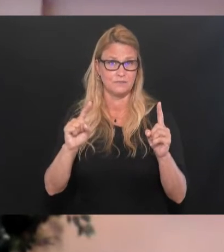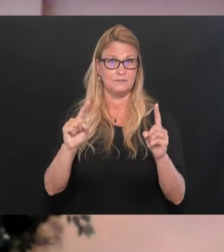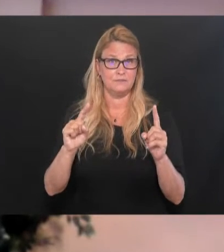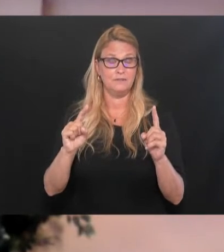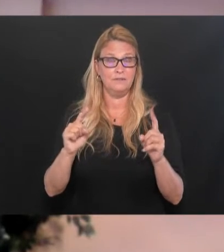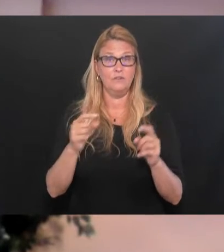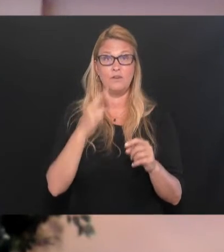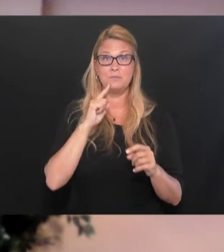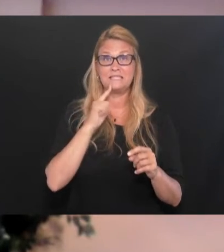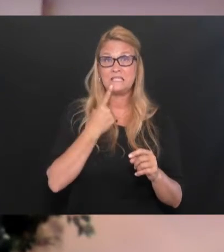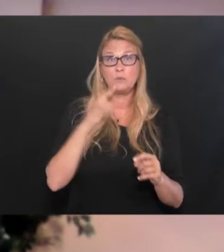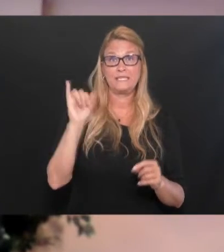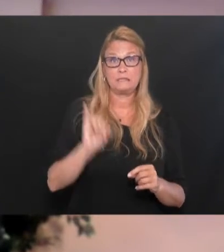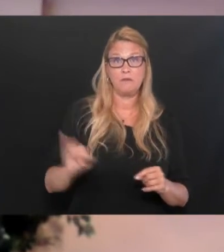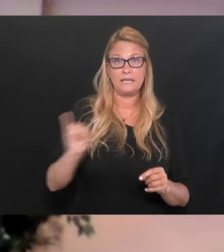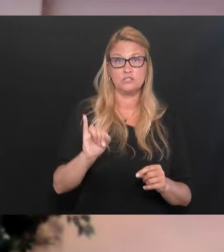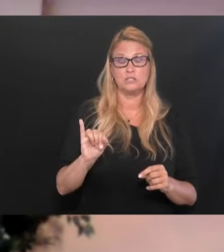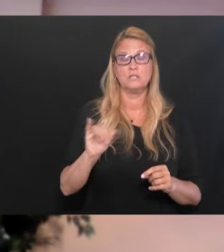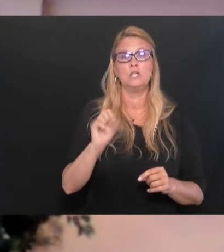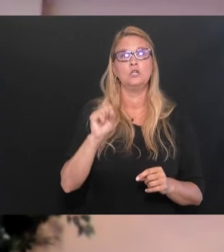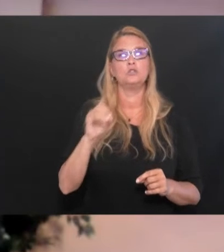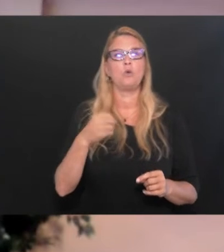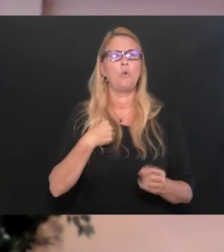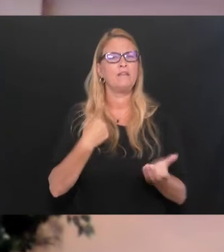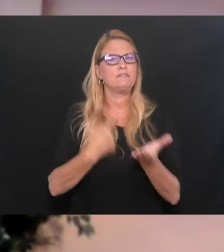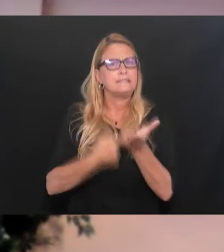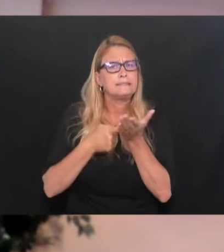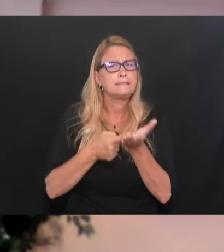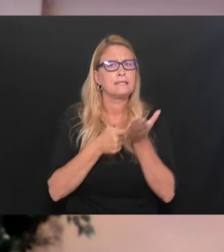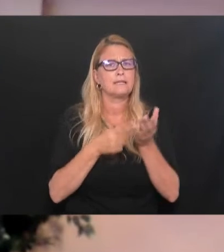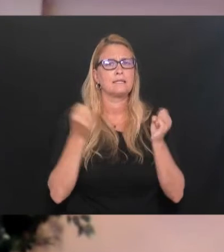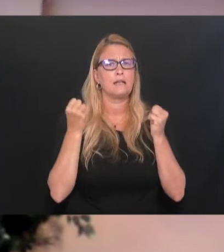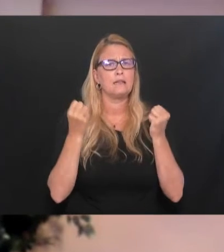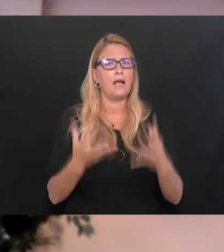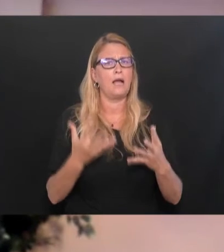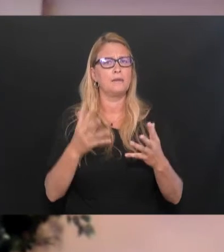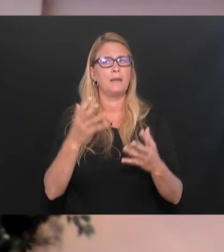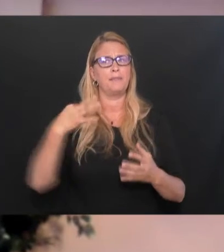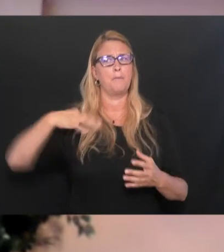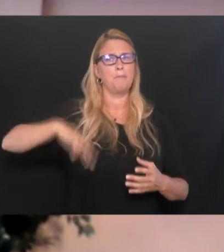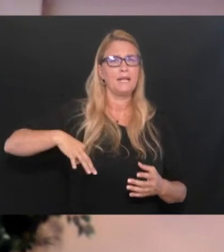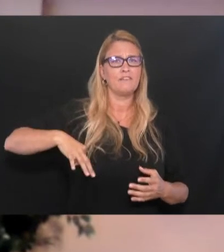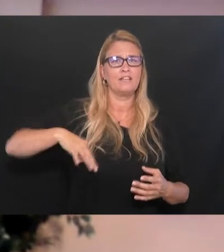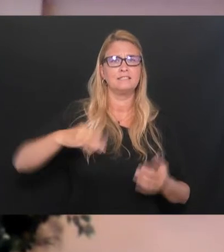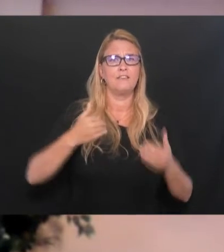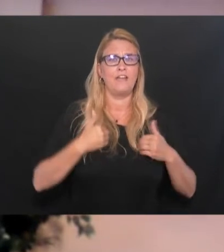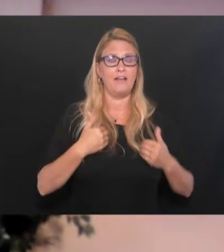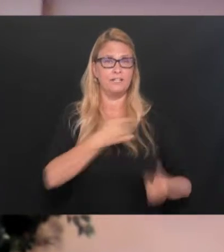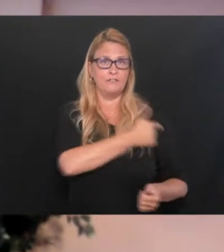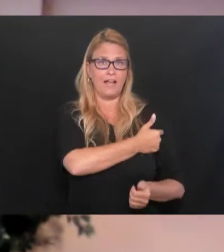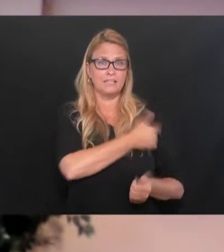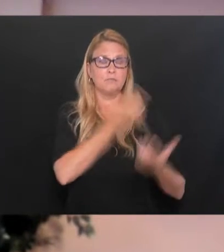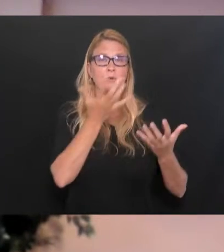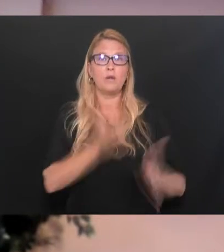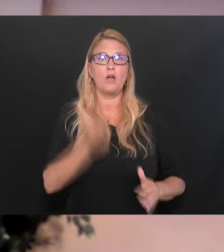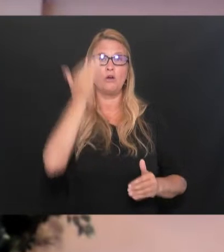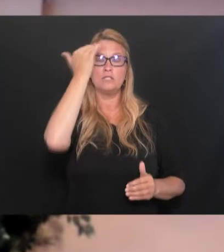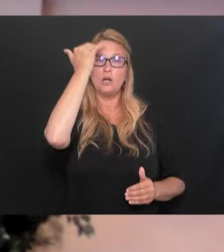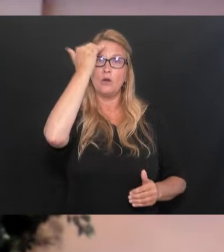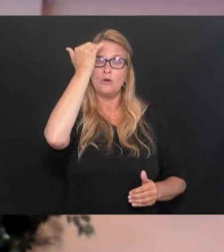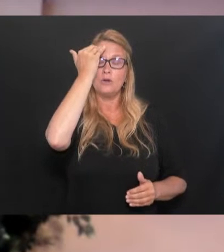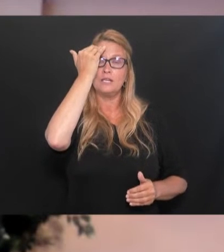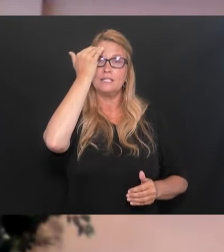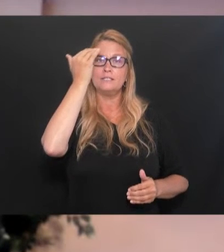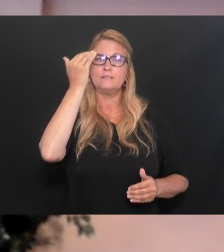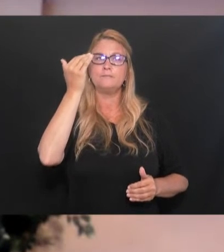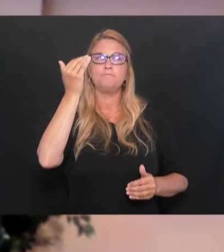serious infection. We've talked a lot about the benefits of being vaccinated. We also know that,